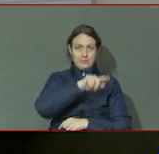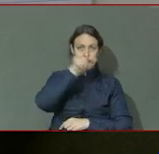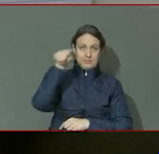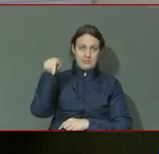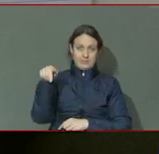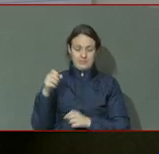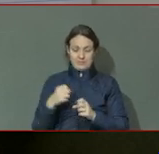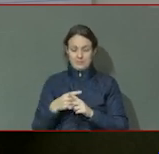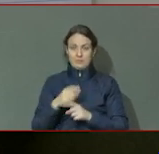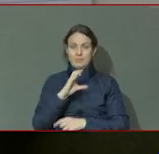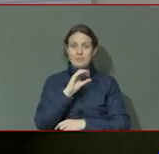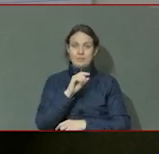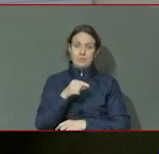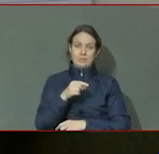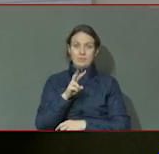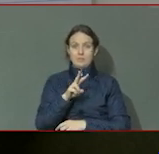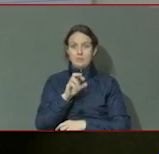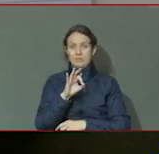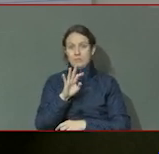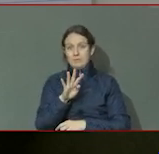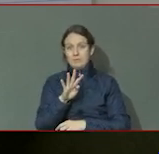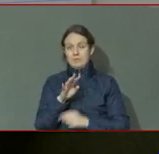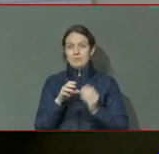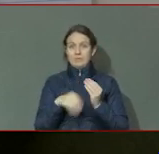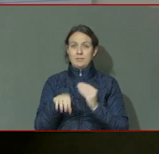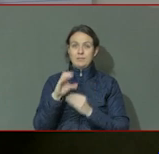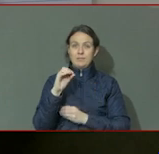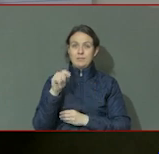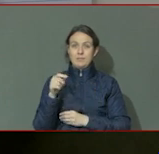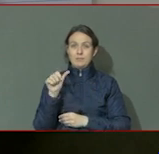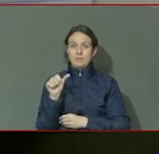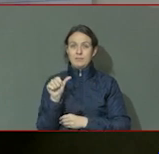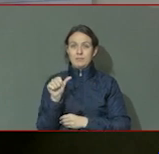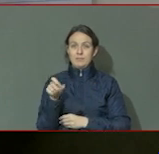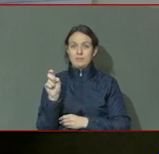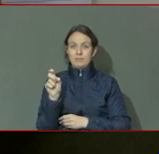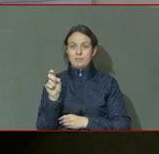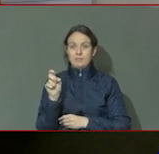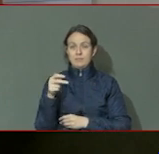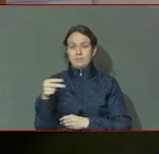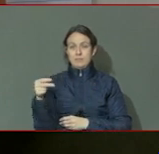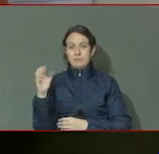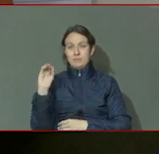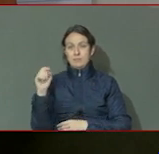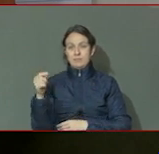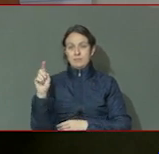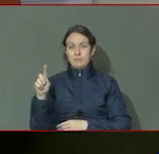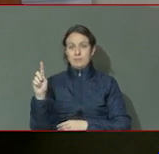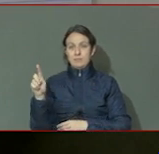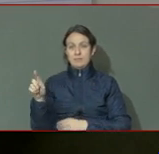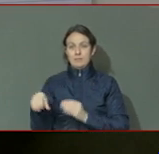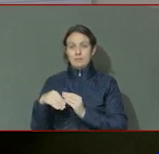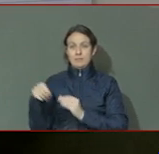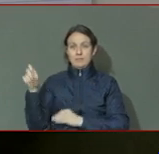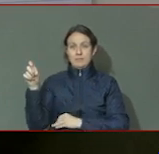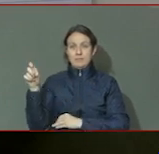And I got 0,234 minus 0,6x equals 0,11 plus